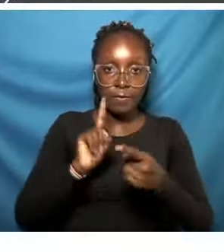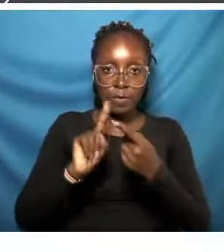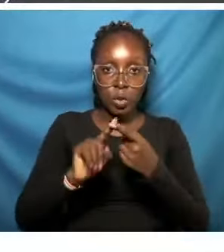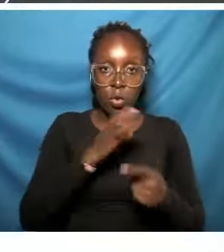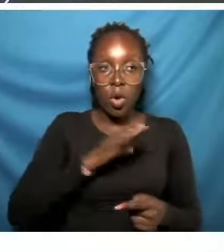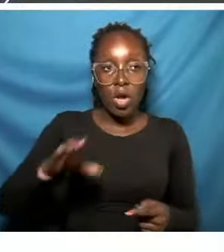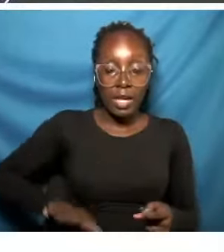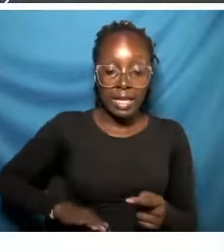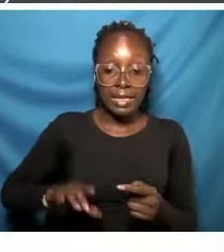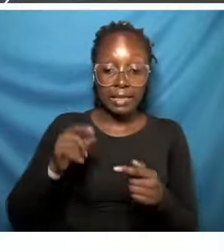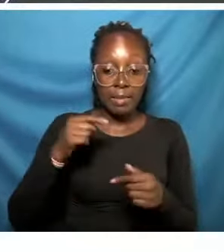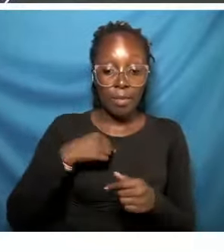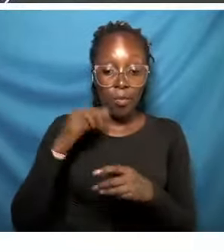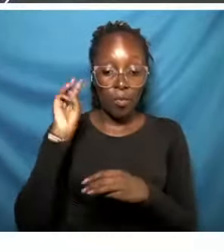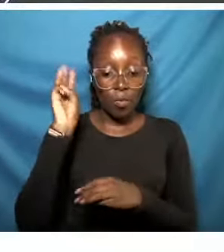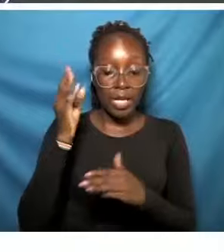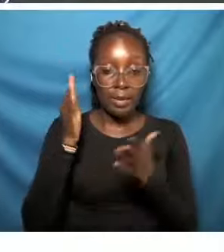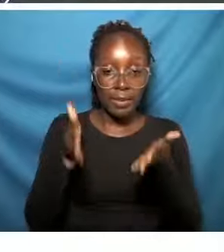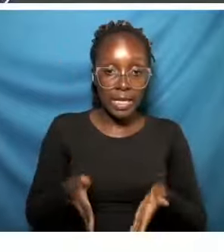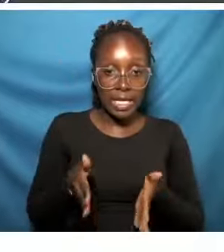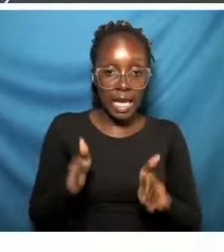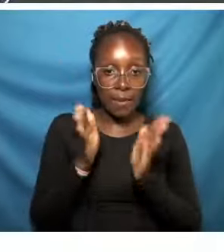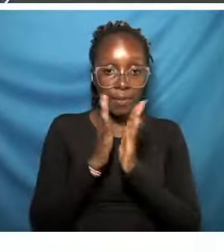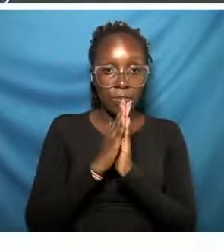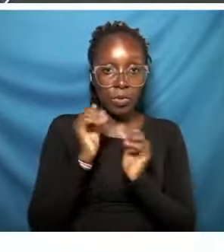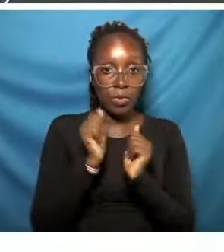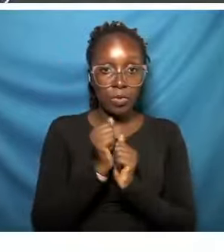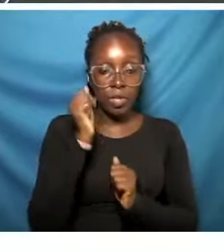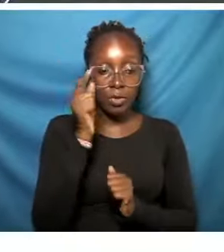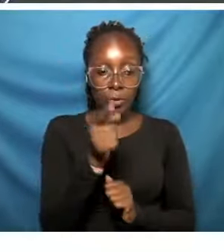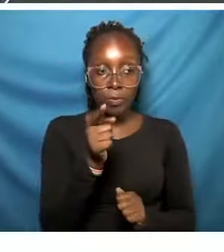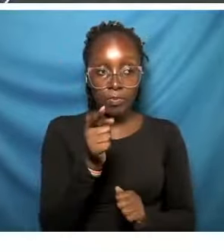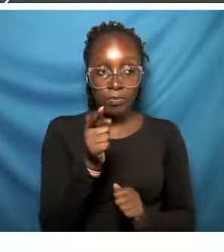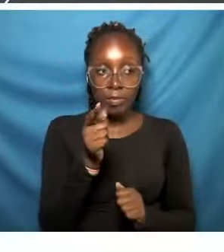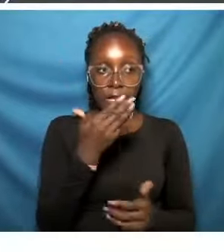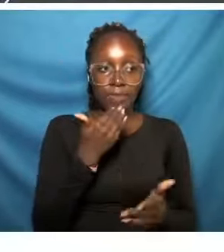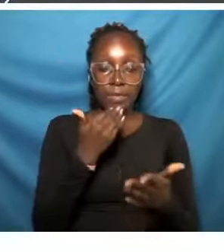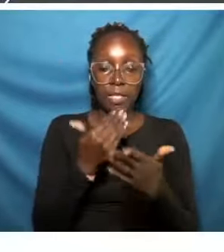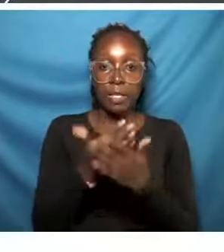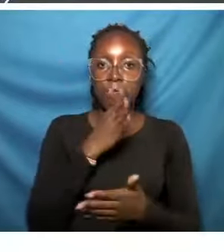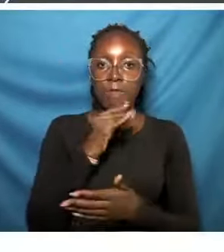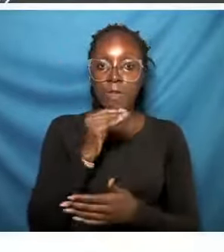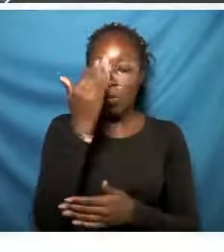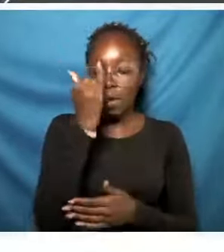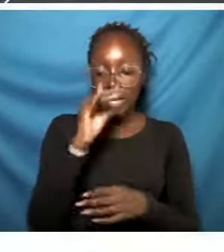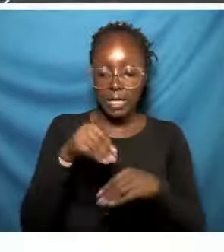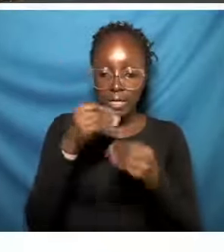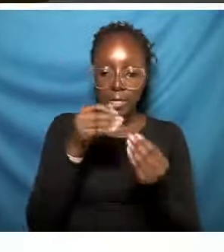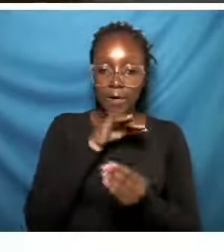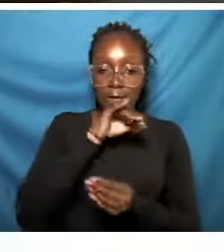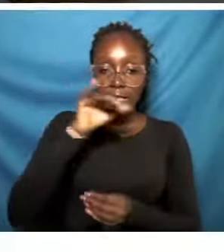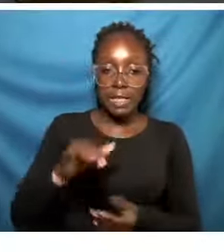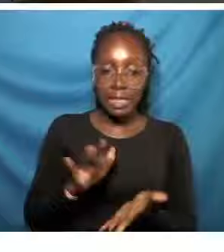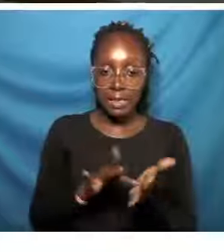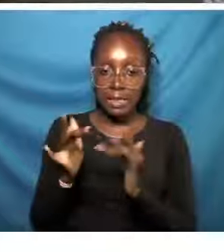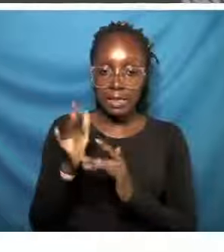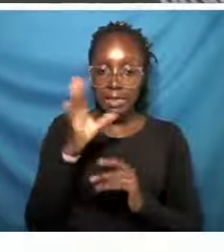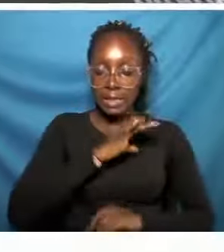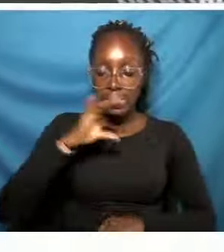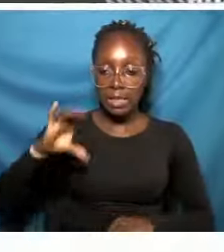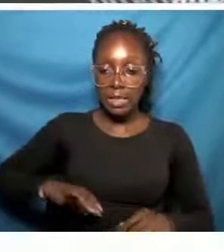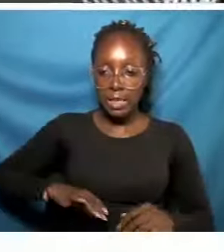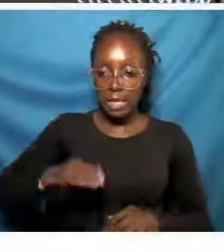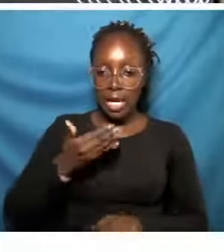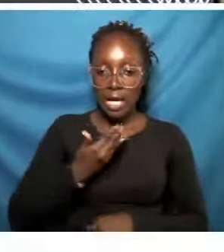the ministers here. We'll be praying with you. May we pray. Thank you, Father, because you've given us your Son, Jesus Christ, to